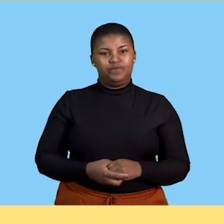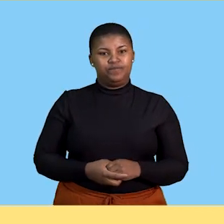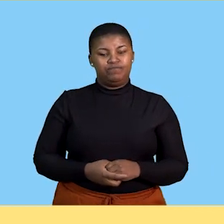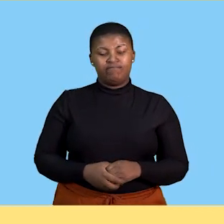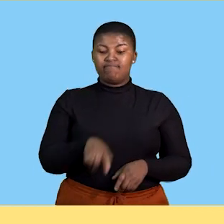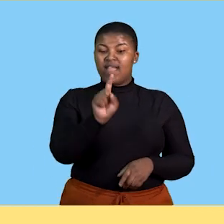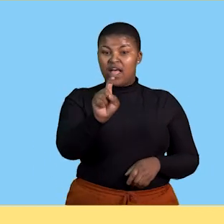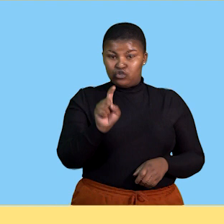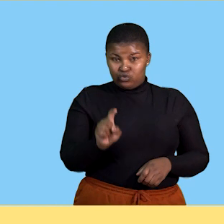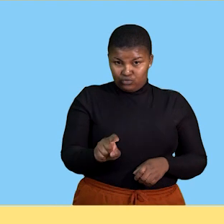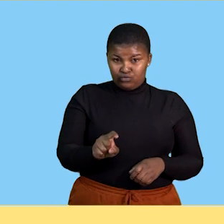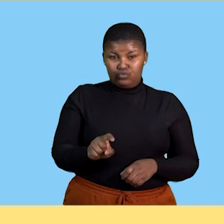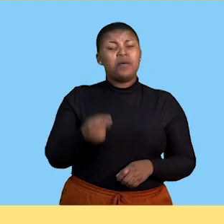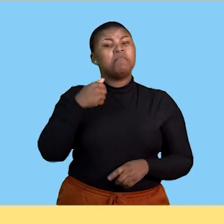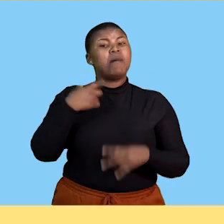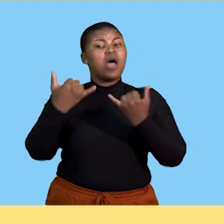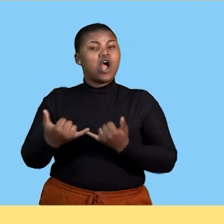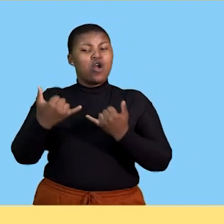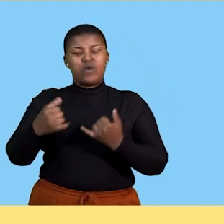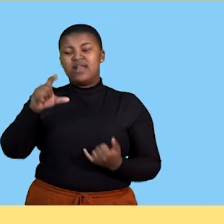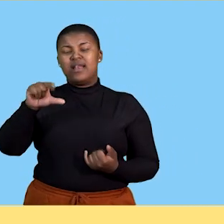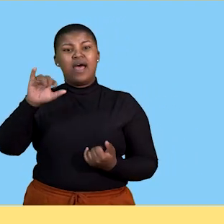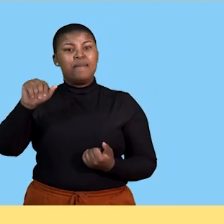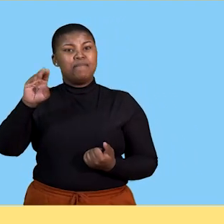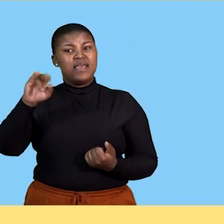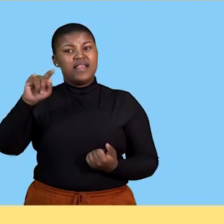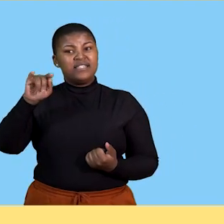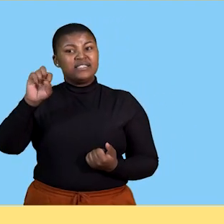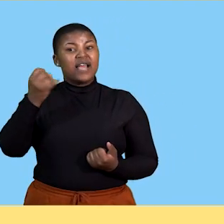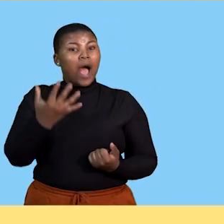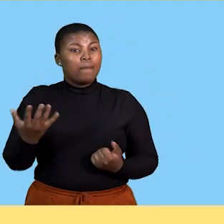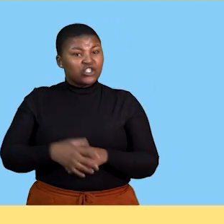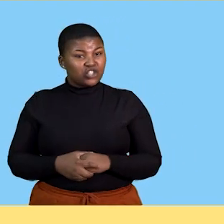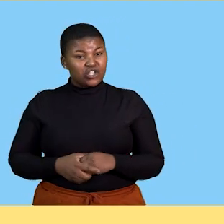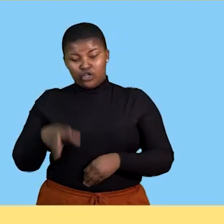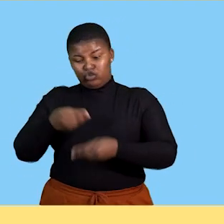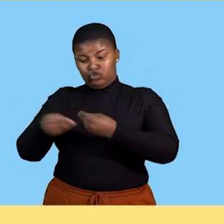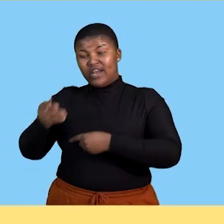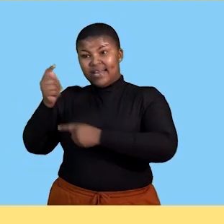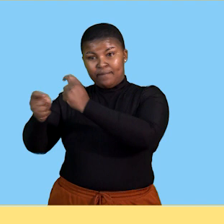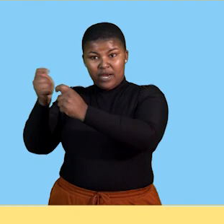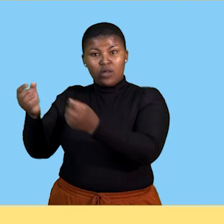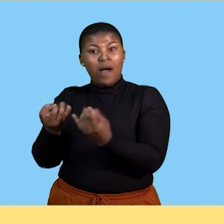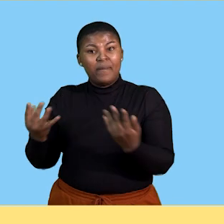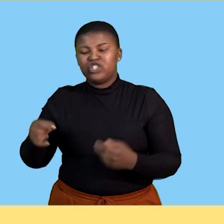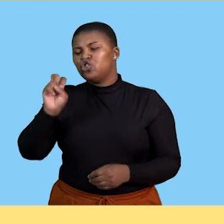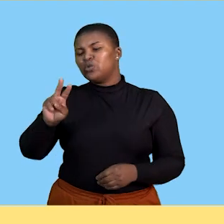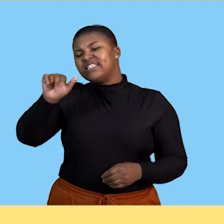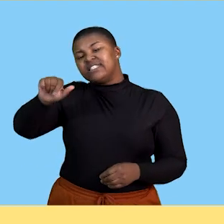90,420. Then I say S2, my current liabilities, which is trade and other payables there,